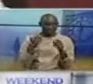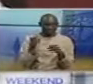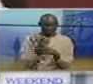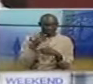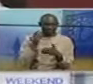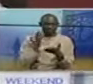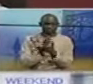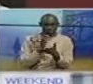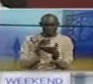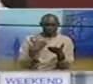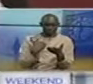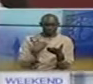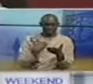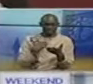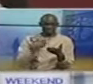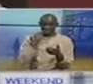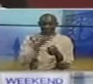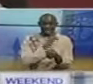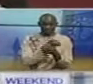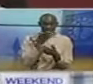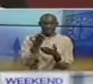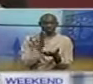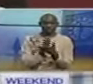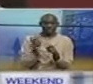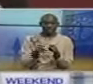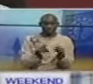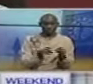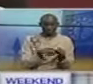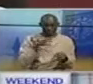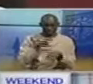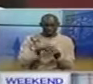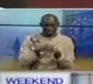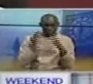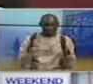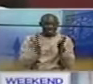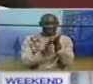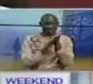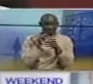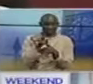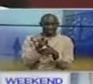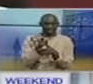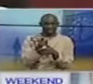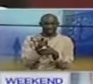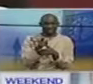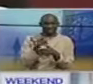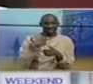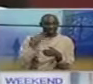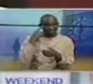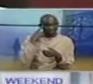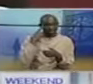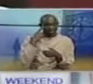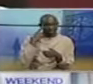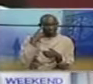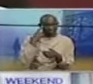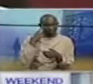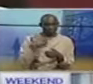houses got to recognize my efforts, and also I got big accolades for that. I think it was